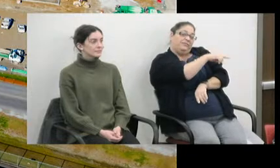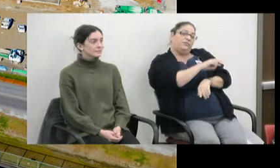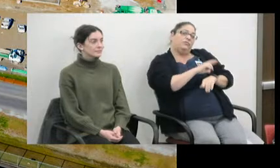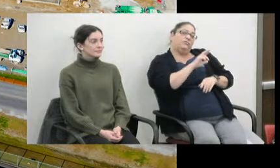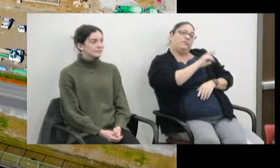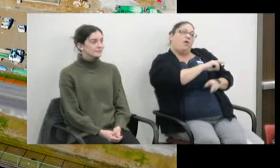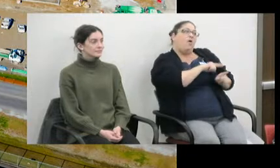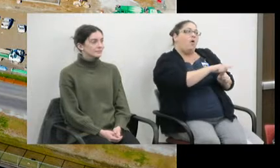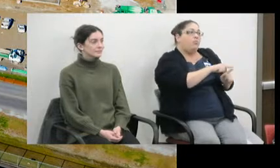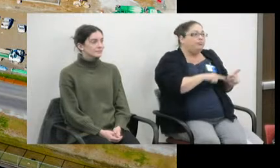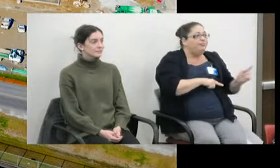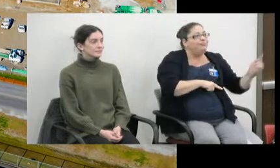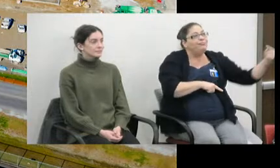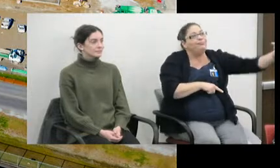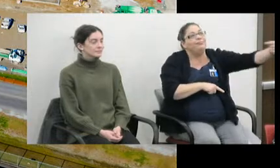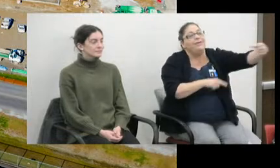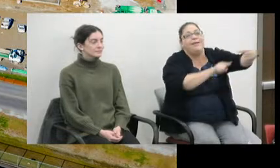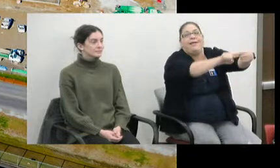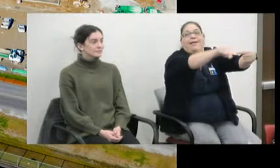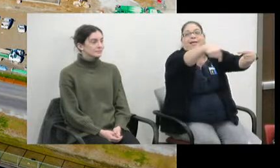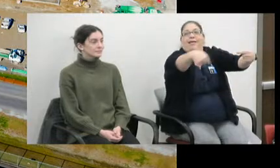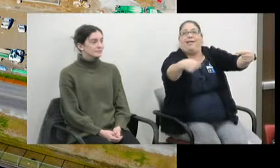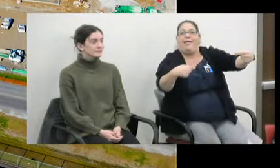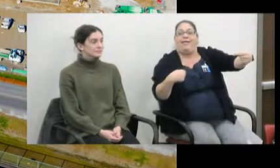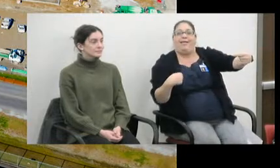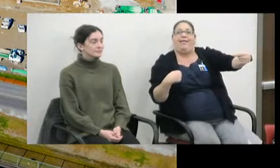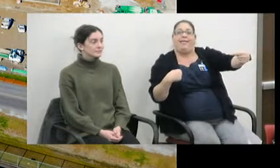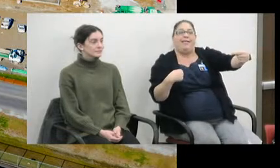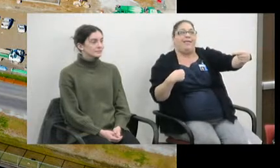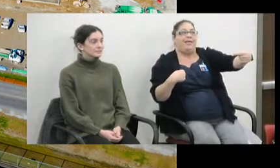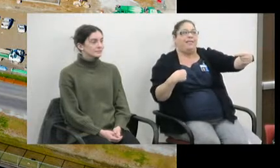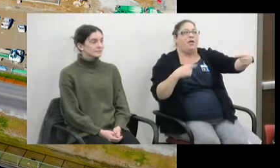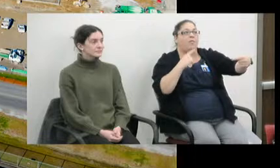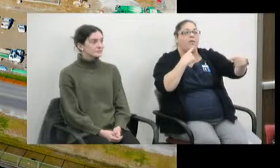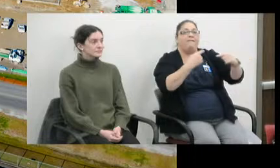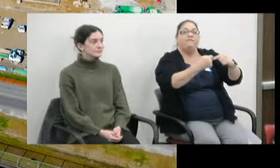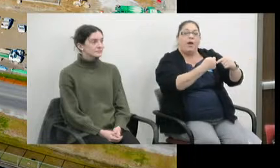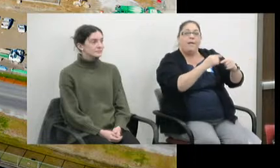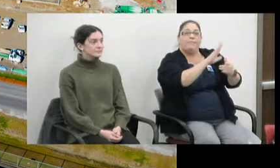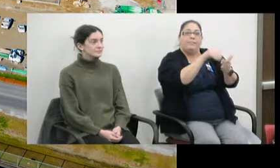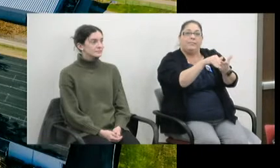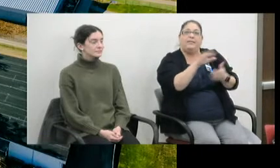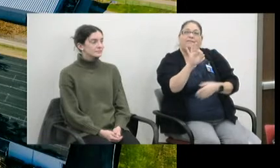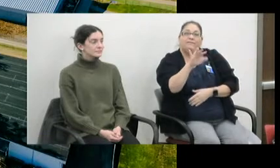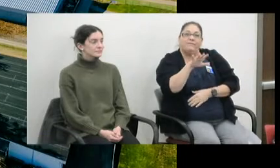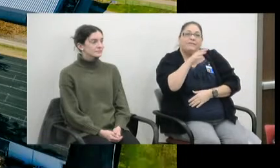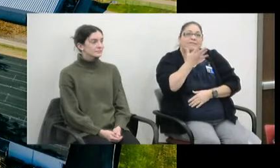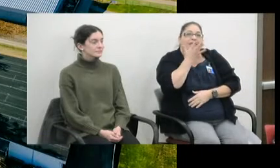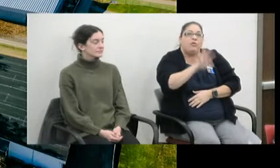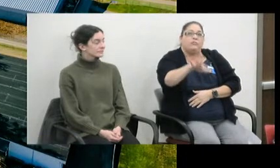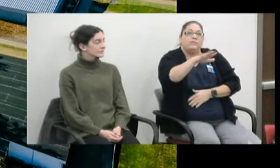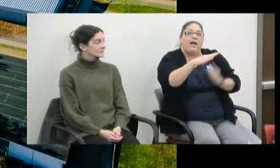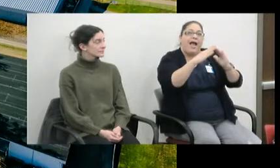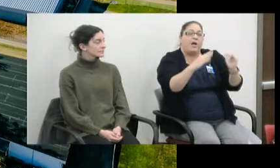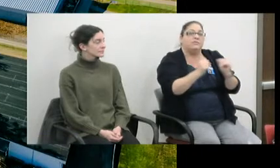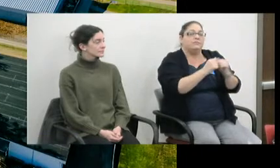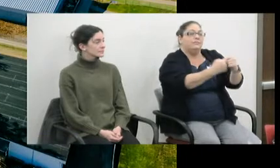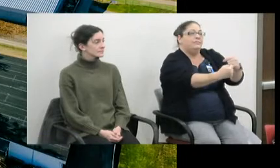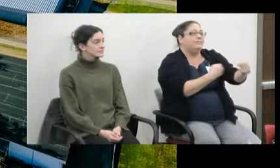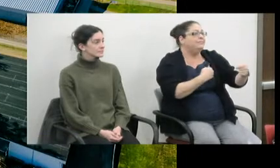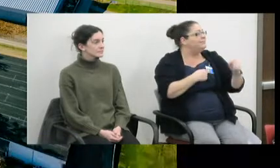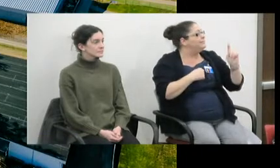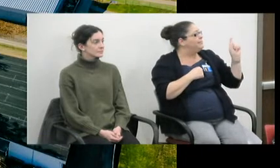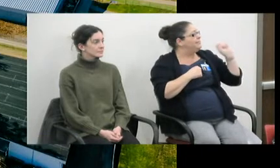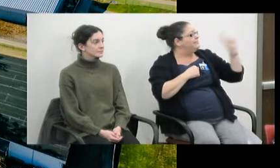go all the way behind the building and cut down between the field house and the middle school. Jeff, will the road in the front, how